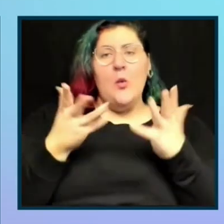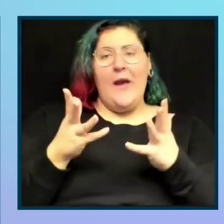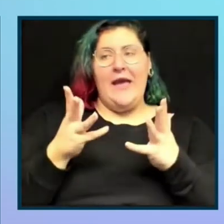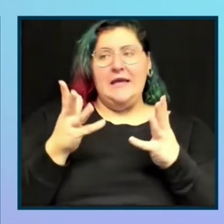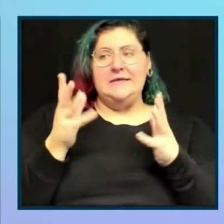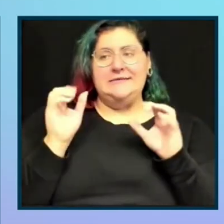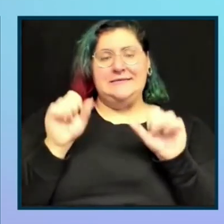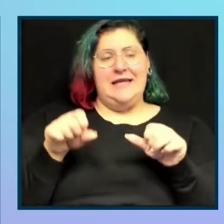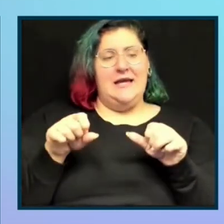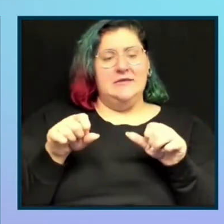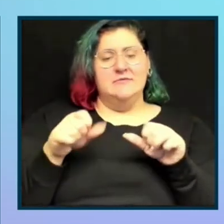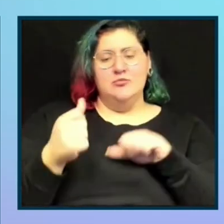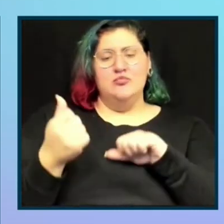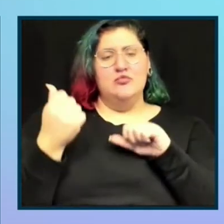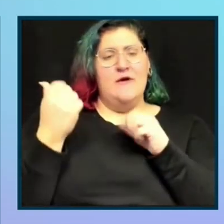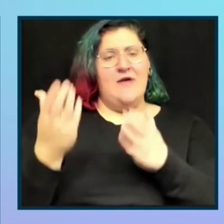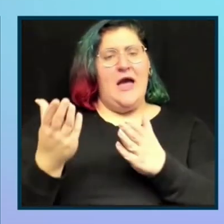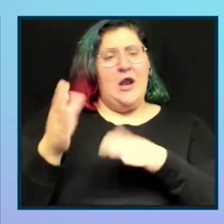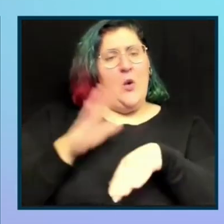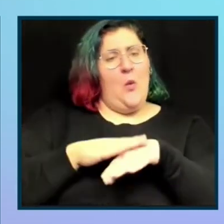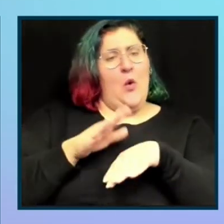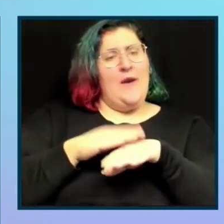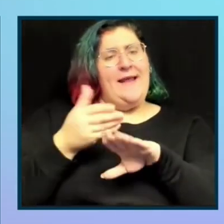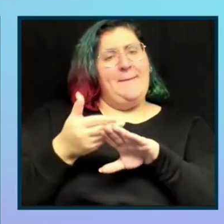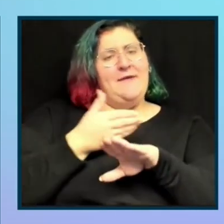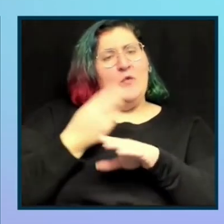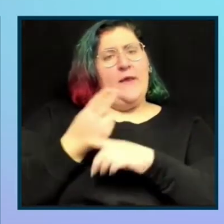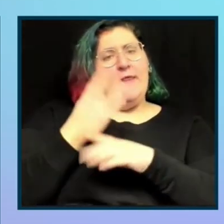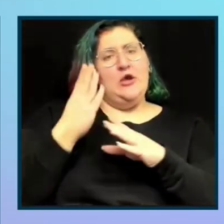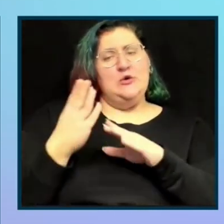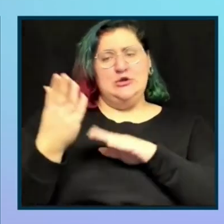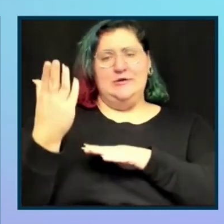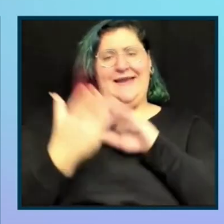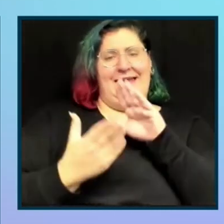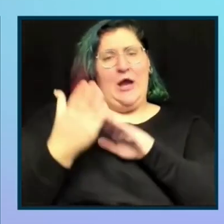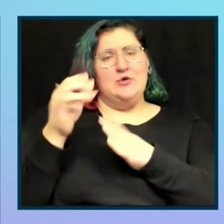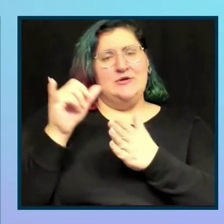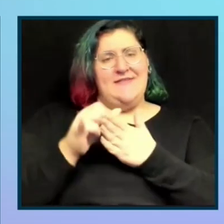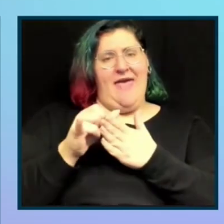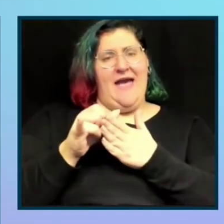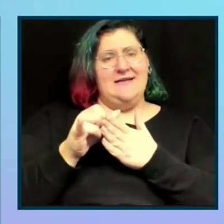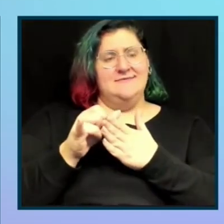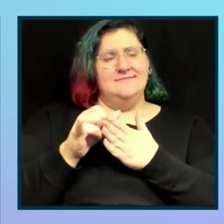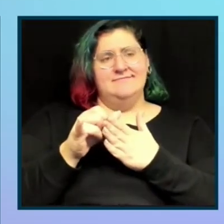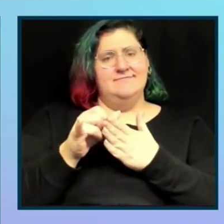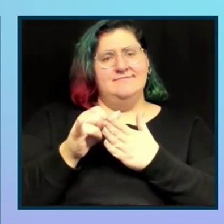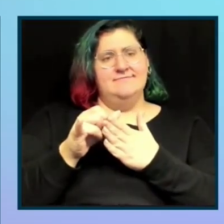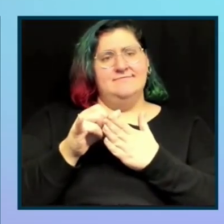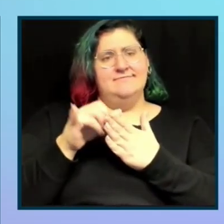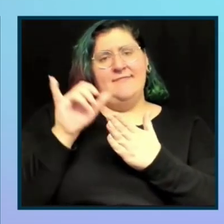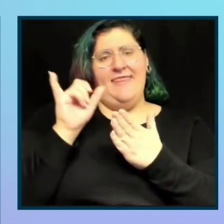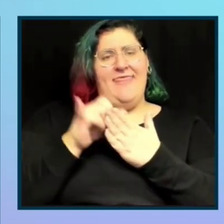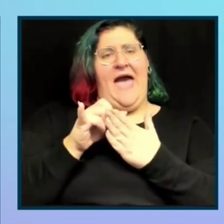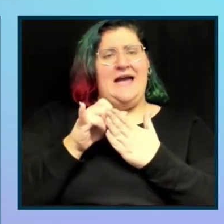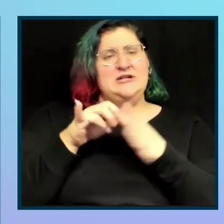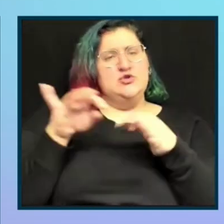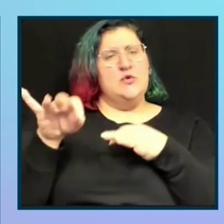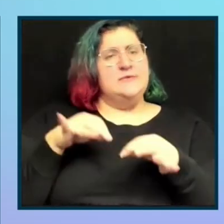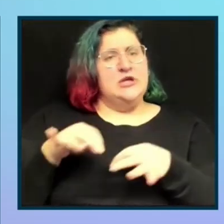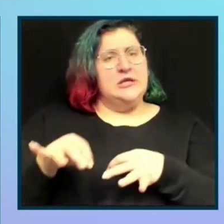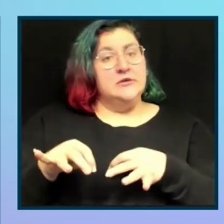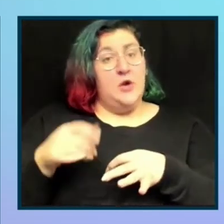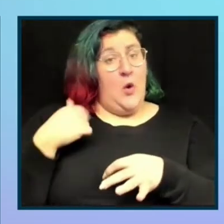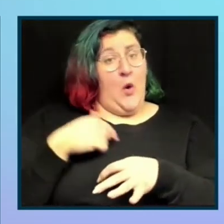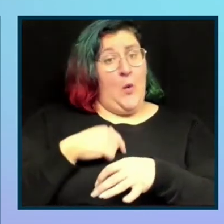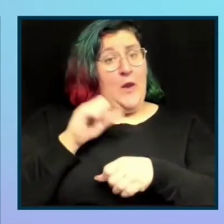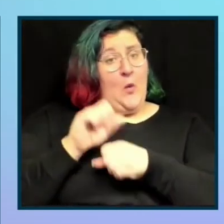user encounters that text? And is that something that that we're working on